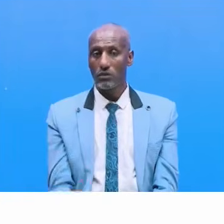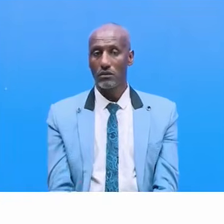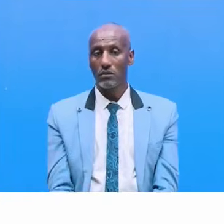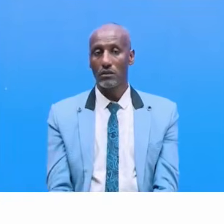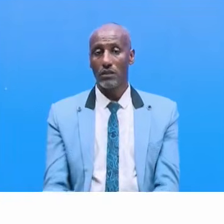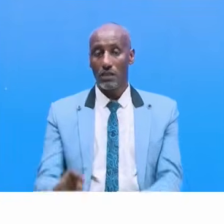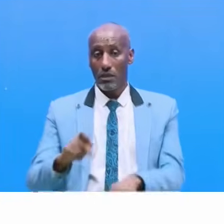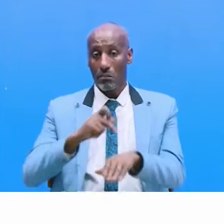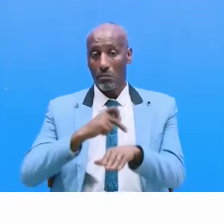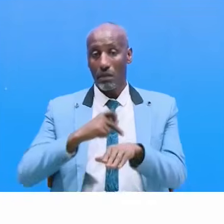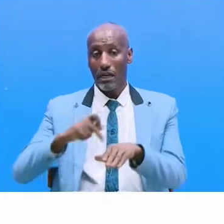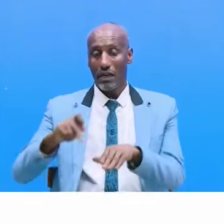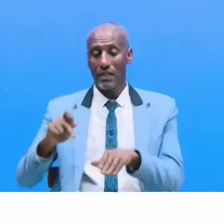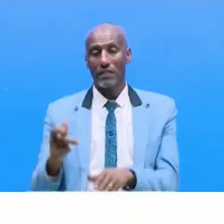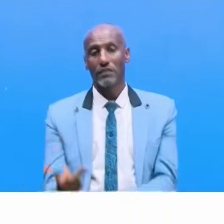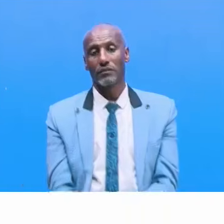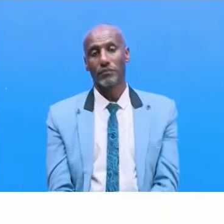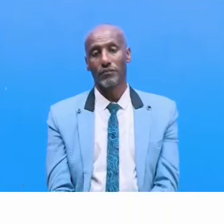blank